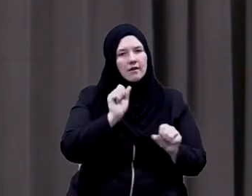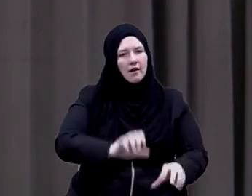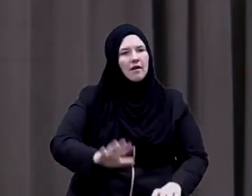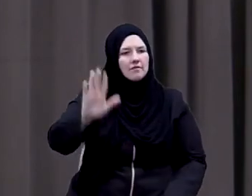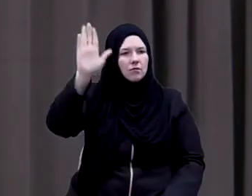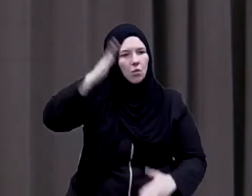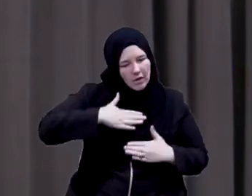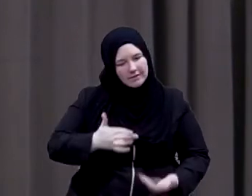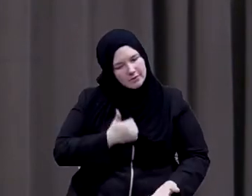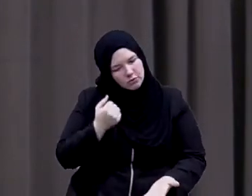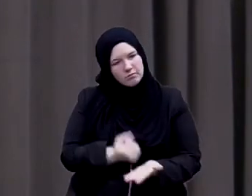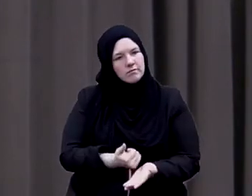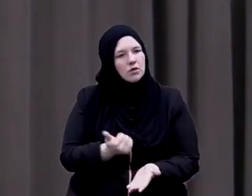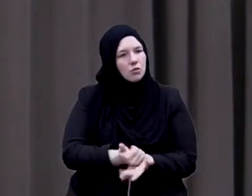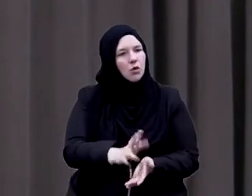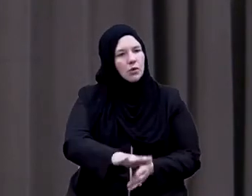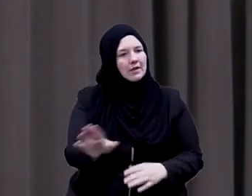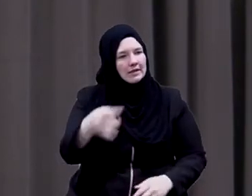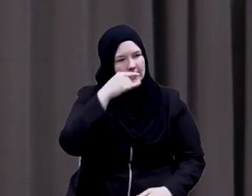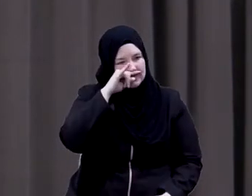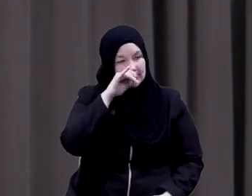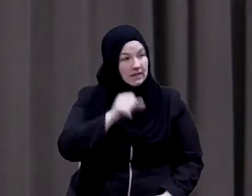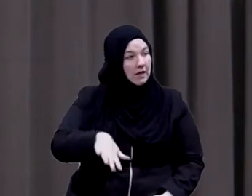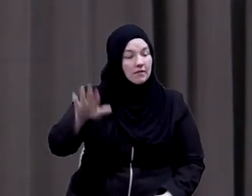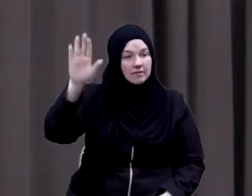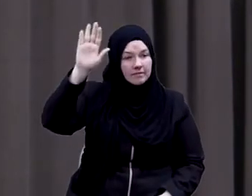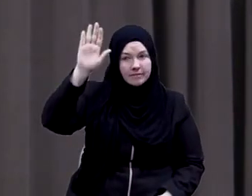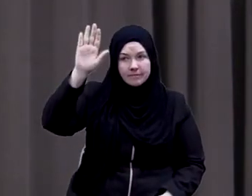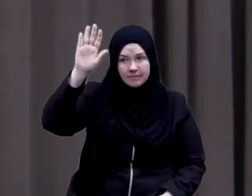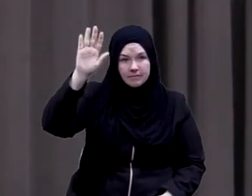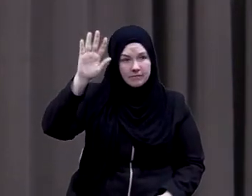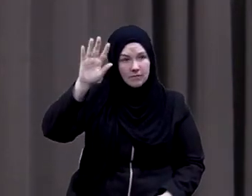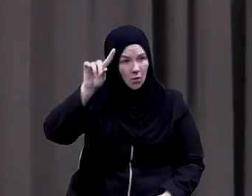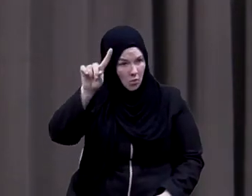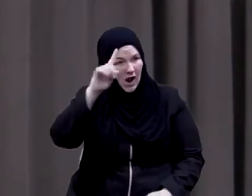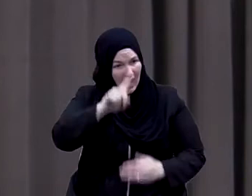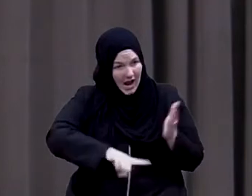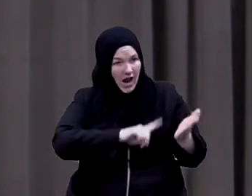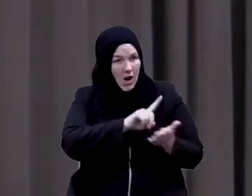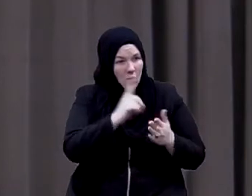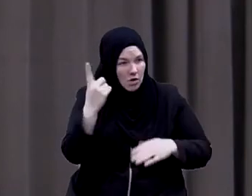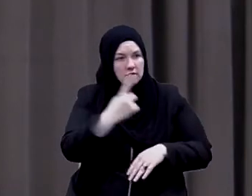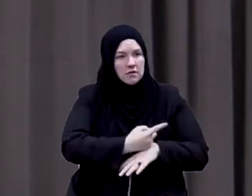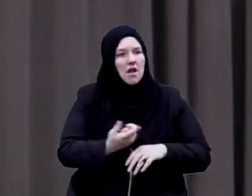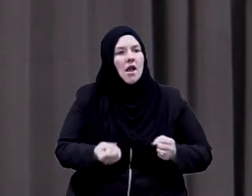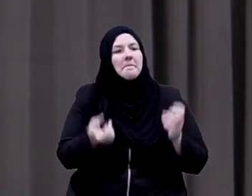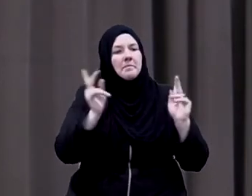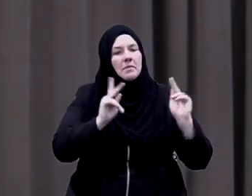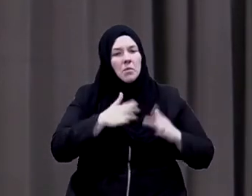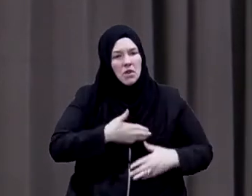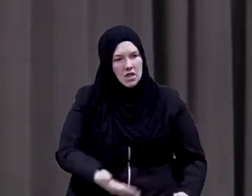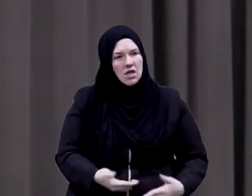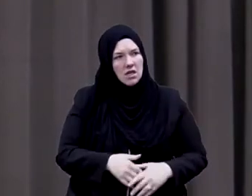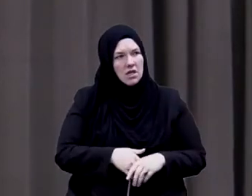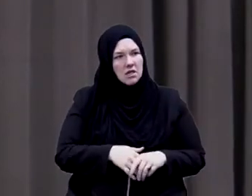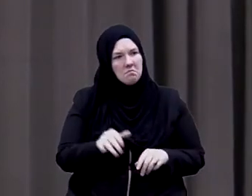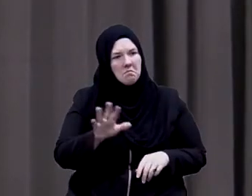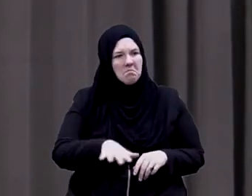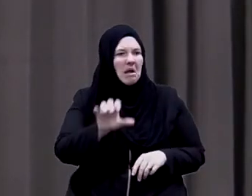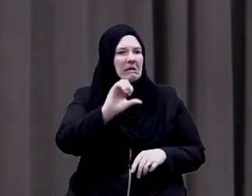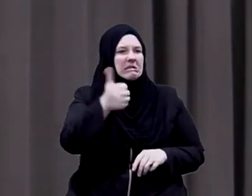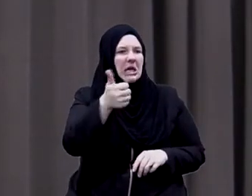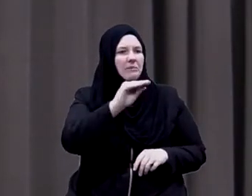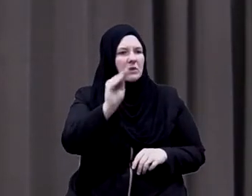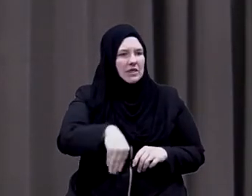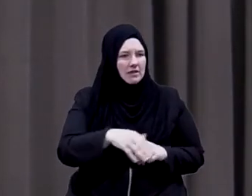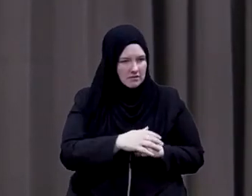An hour a day. Can I still see the show of hands? That's about 10%.